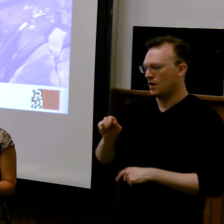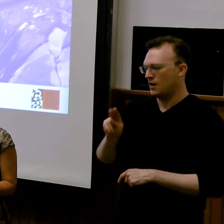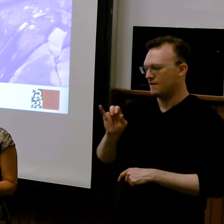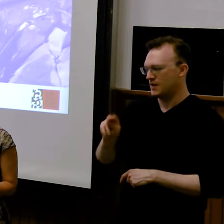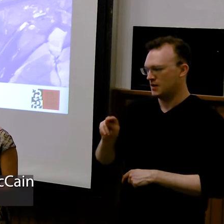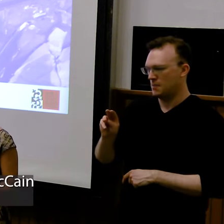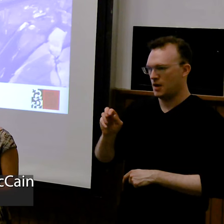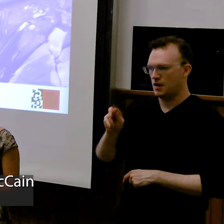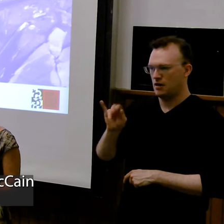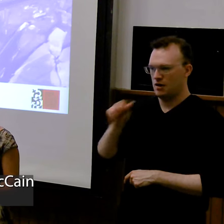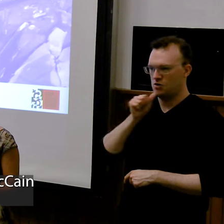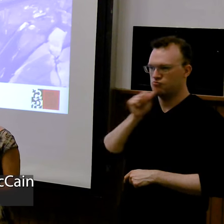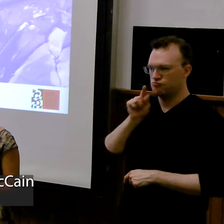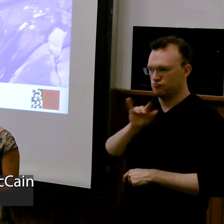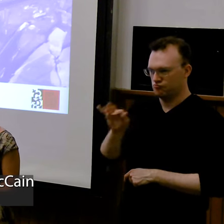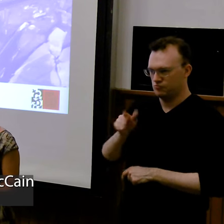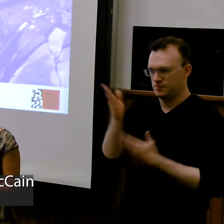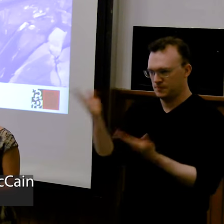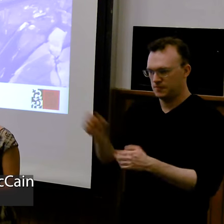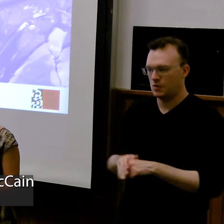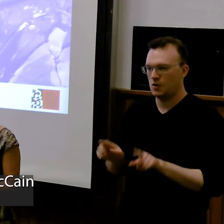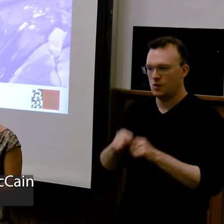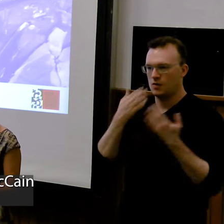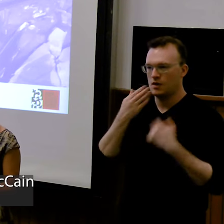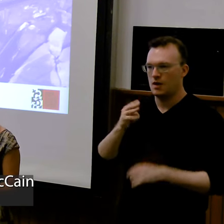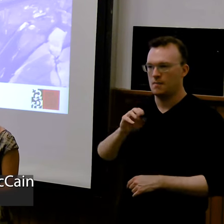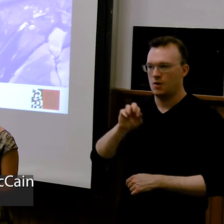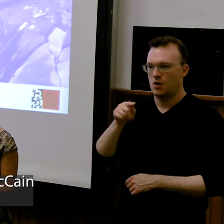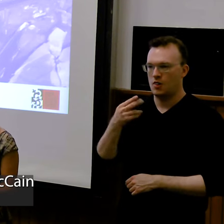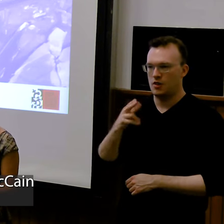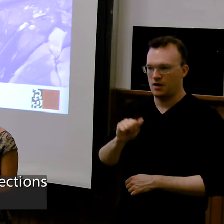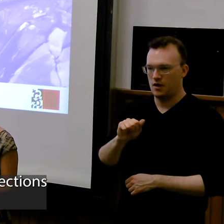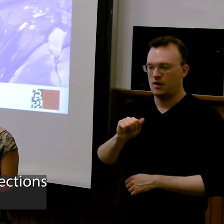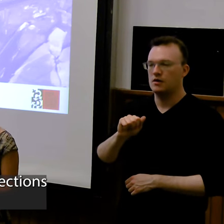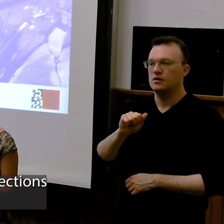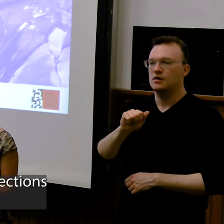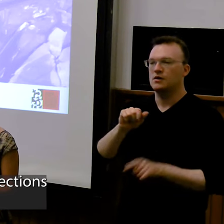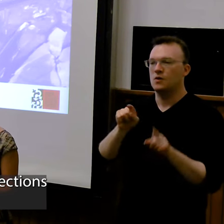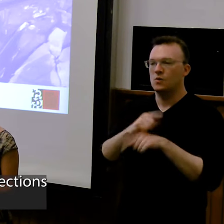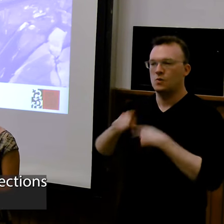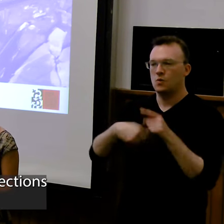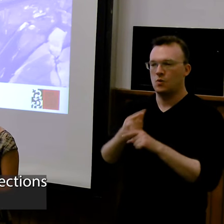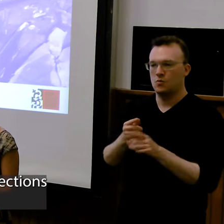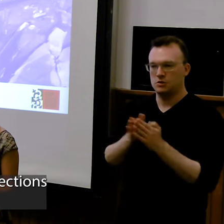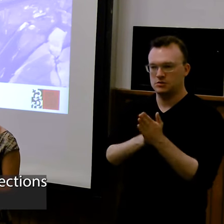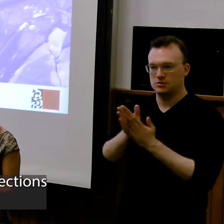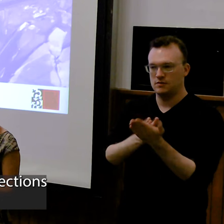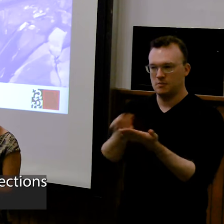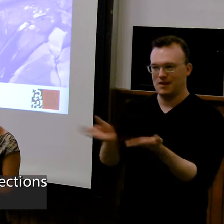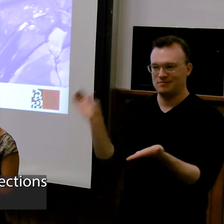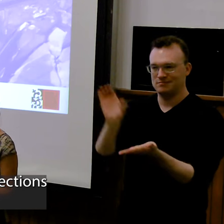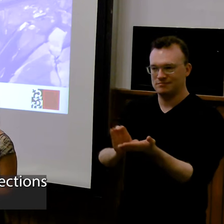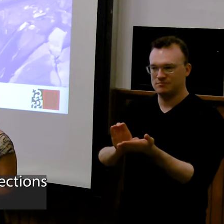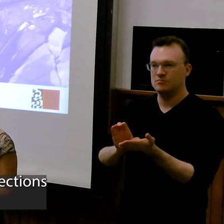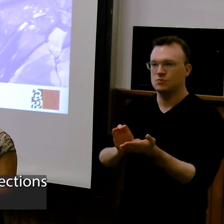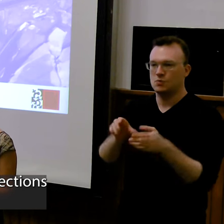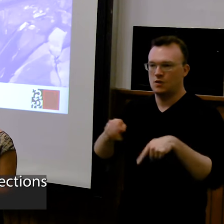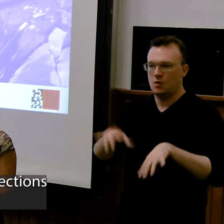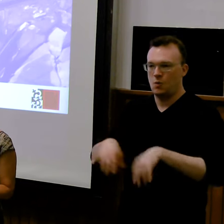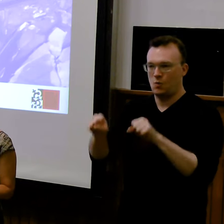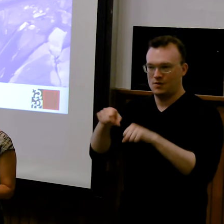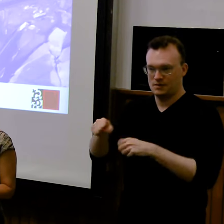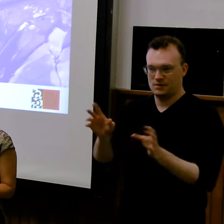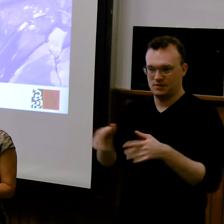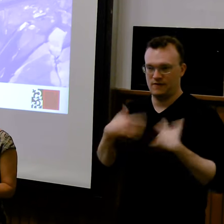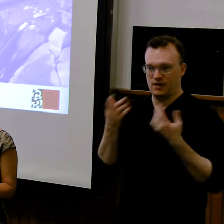well. I would also like to thank Martha McCain and the Global Initiatives Fund that allows us to host Queer Directions every